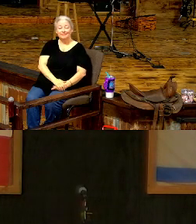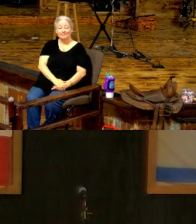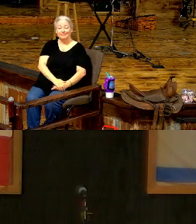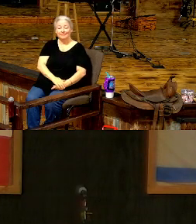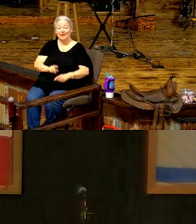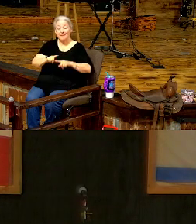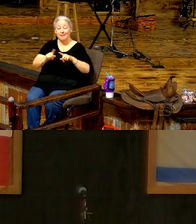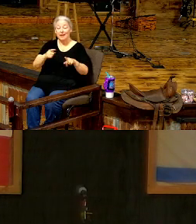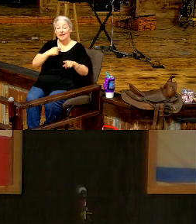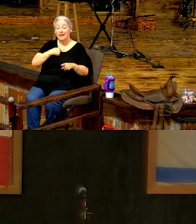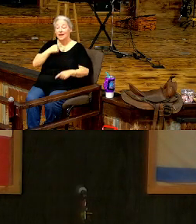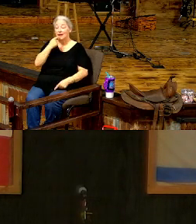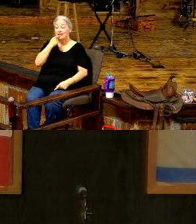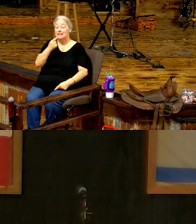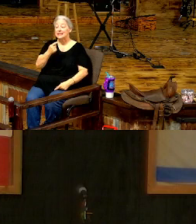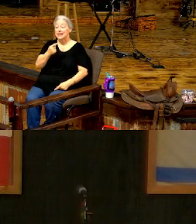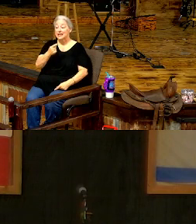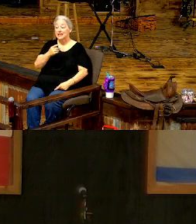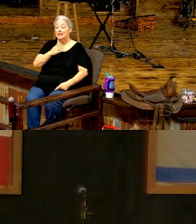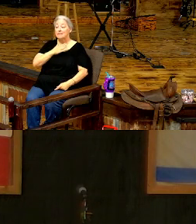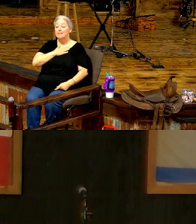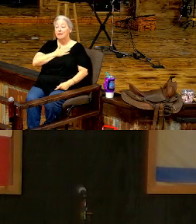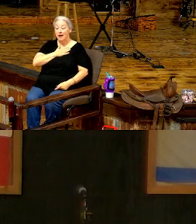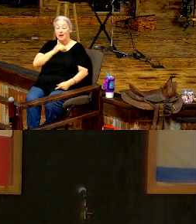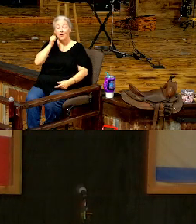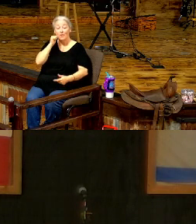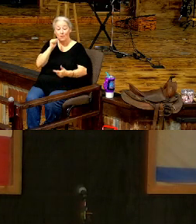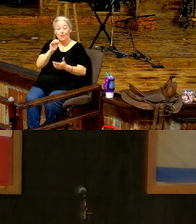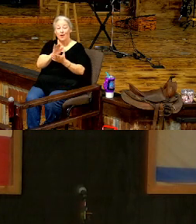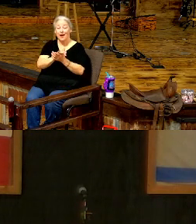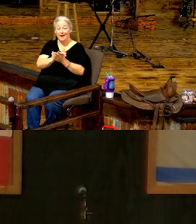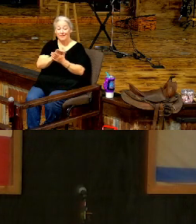but I'll say that my wife is always right.